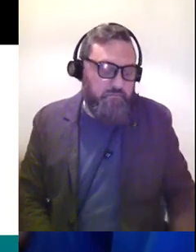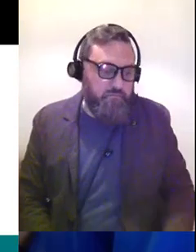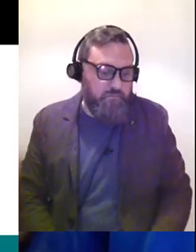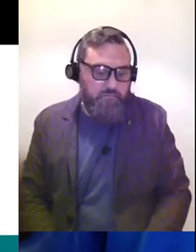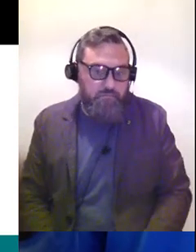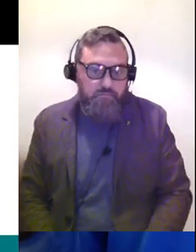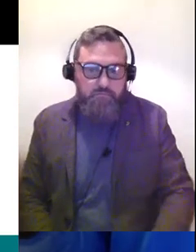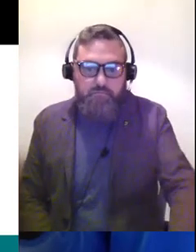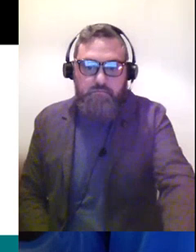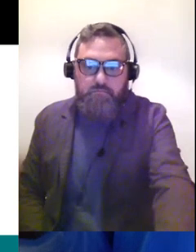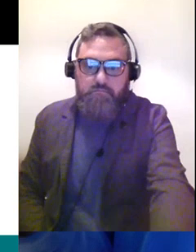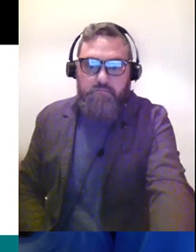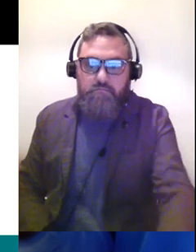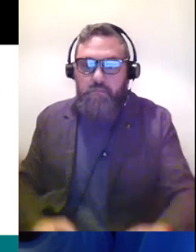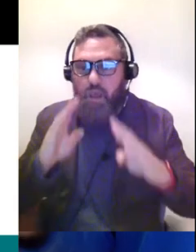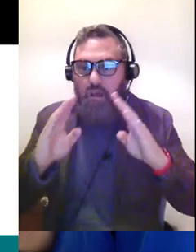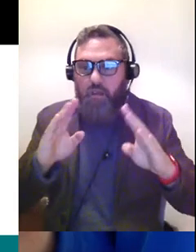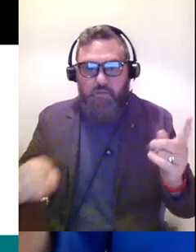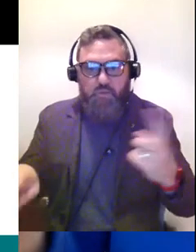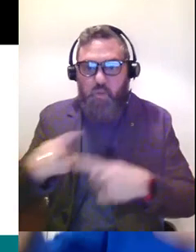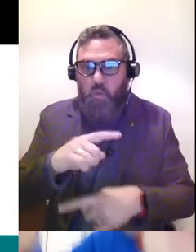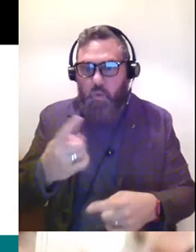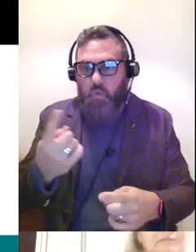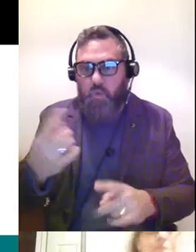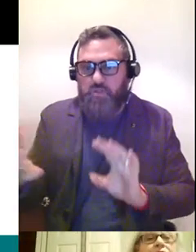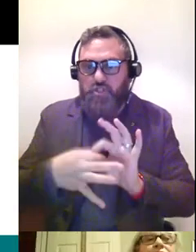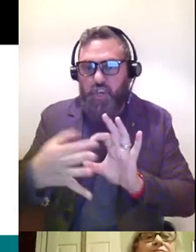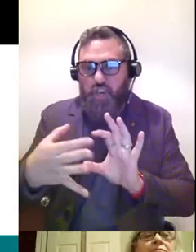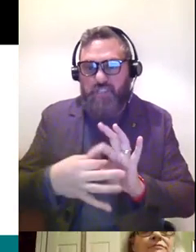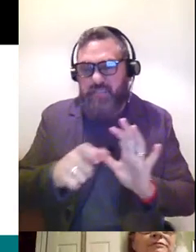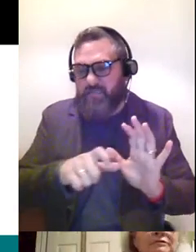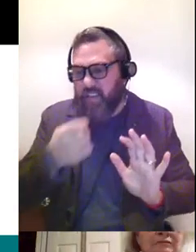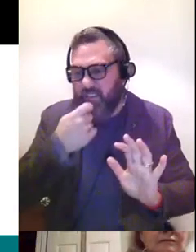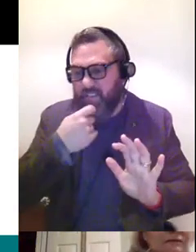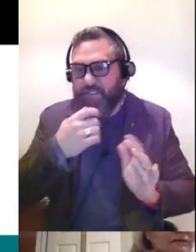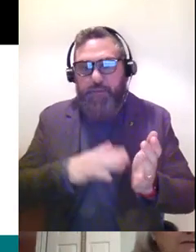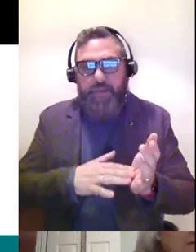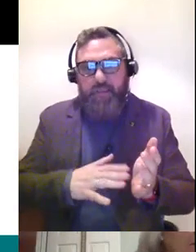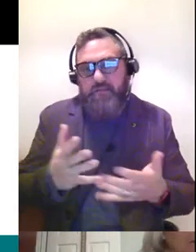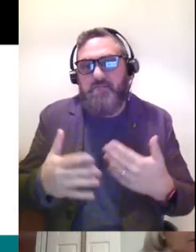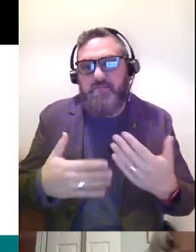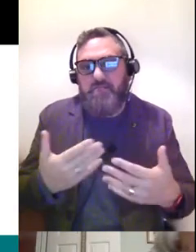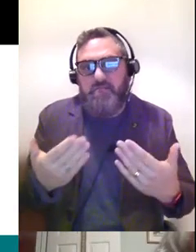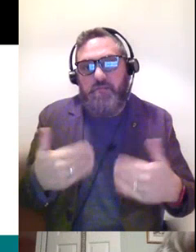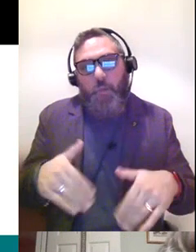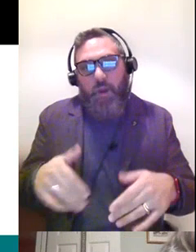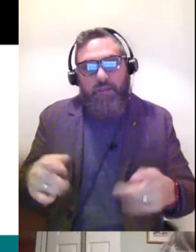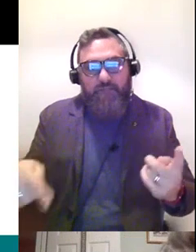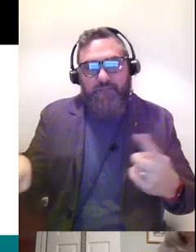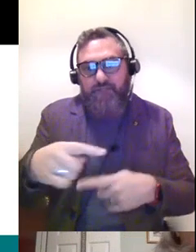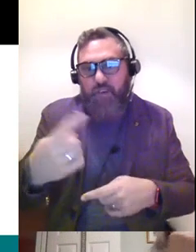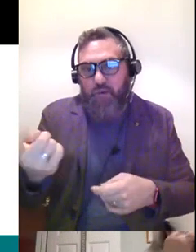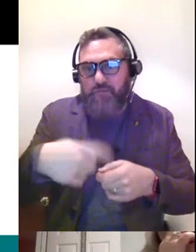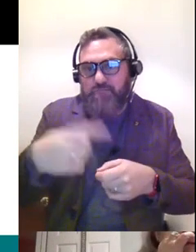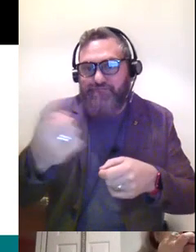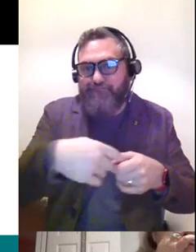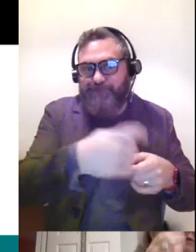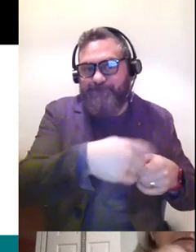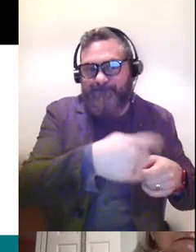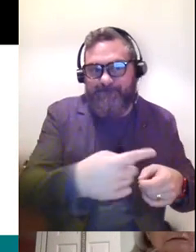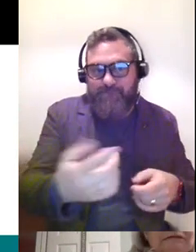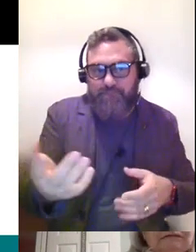Hello to everyone who's joining us. We're just waiting, still have a couple of minutes. Just waiting for people to come